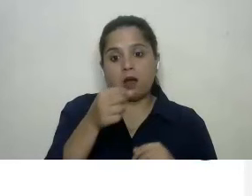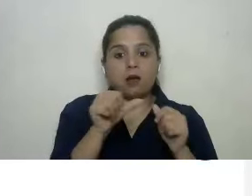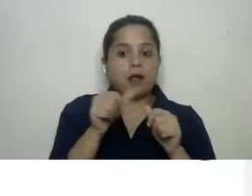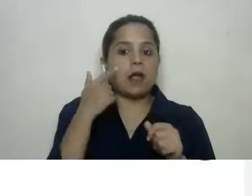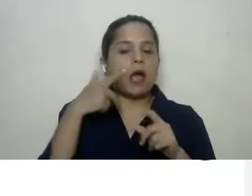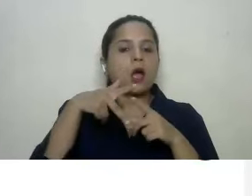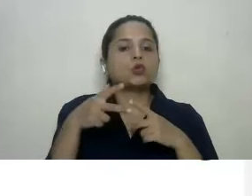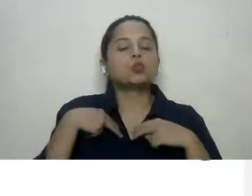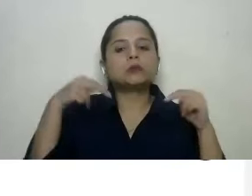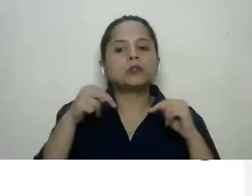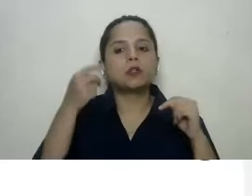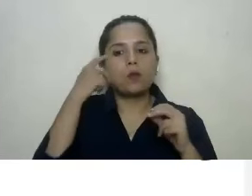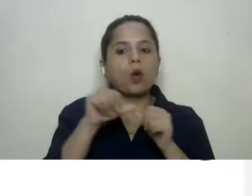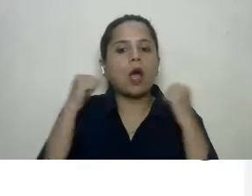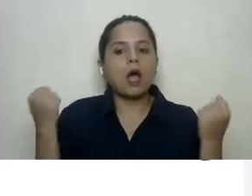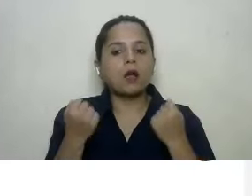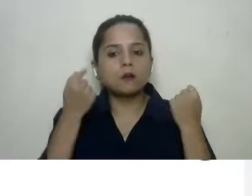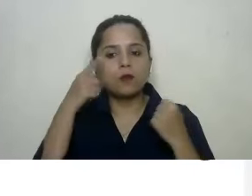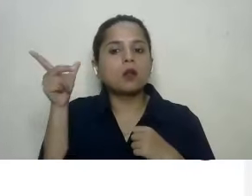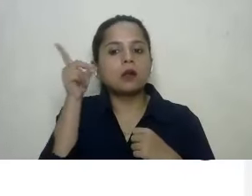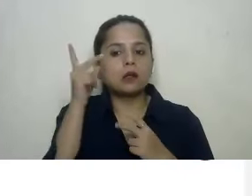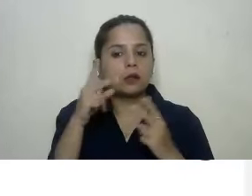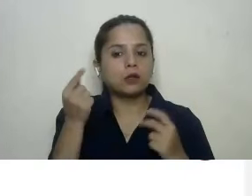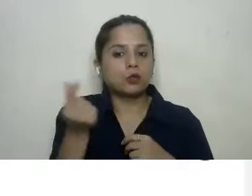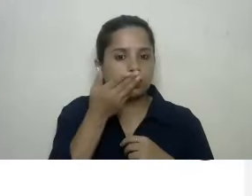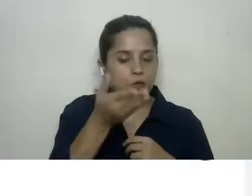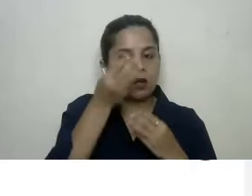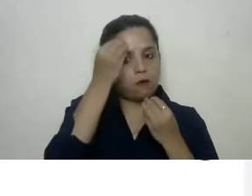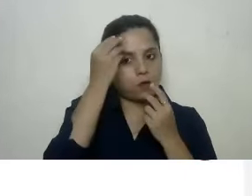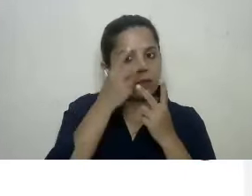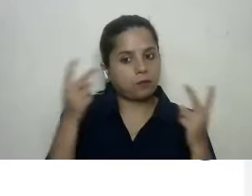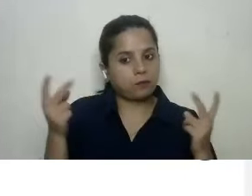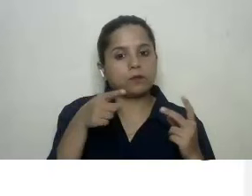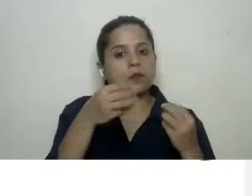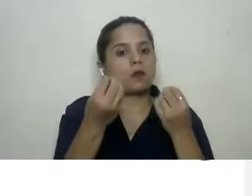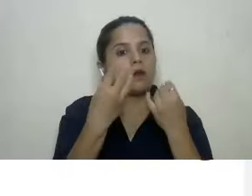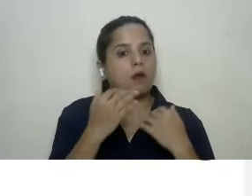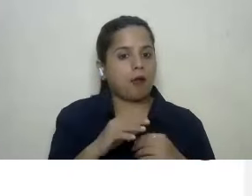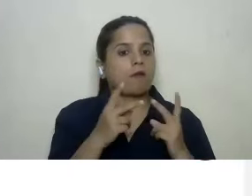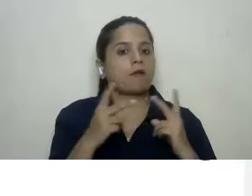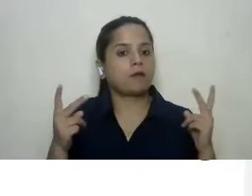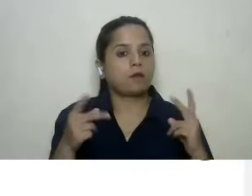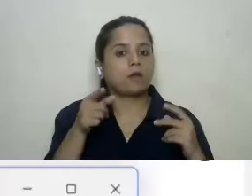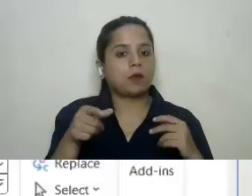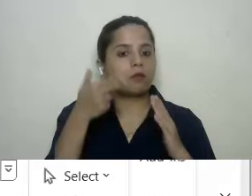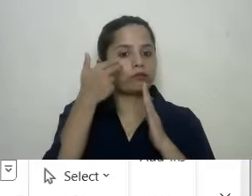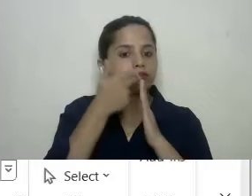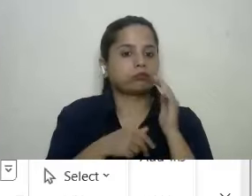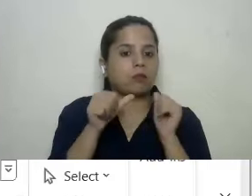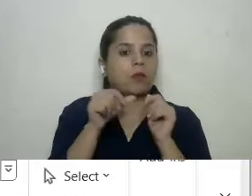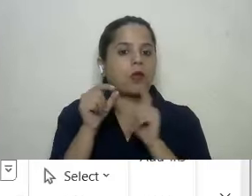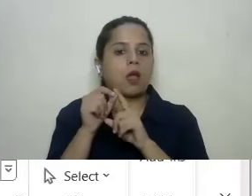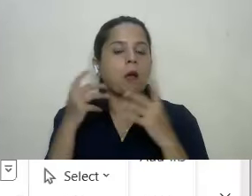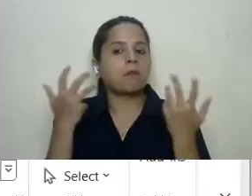to conduct activities for listening using this information? And it has given me a list of the apps that would be